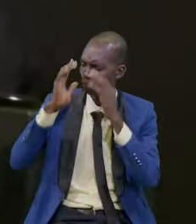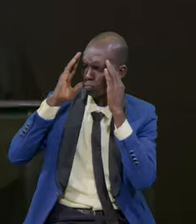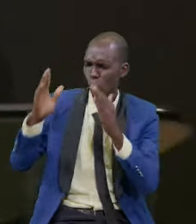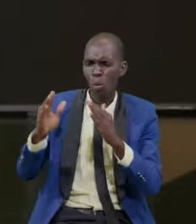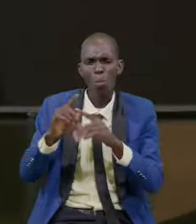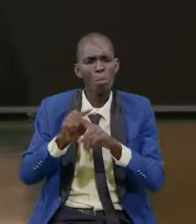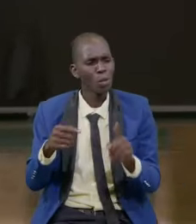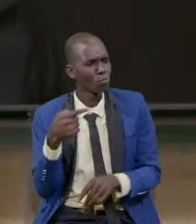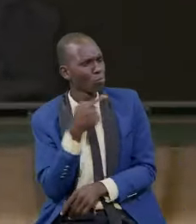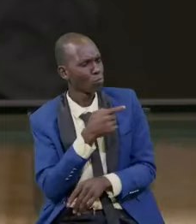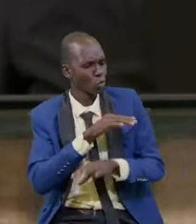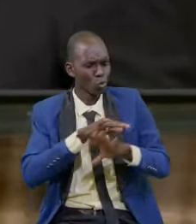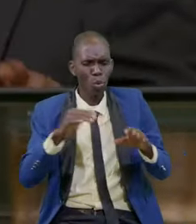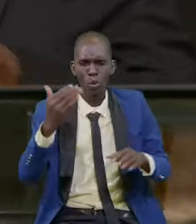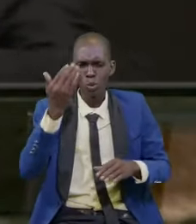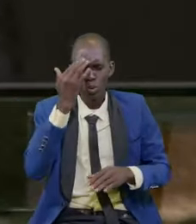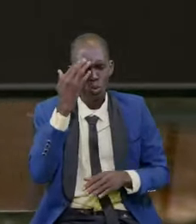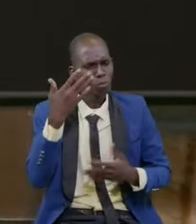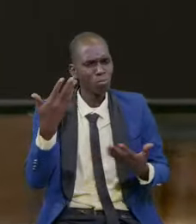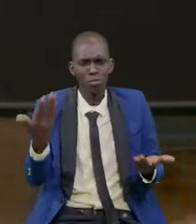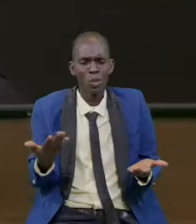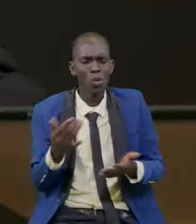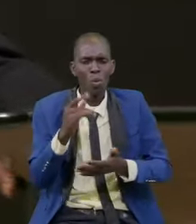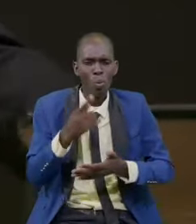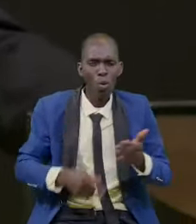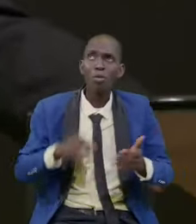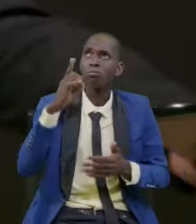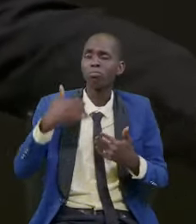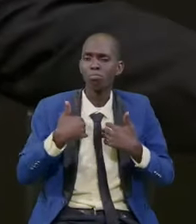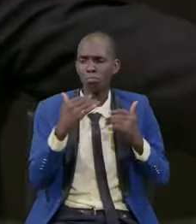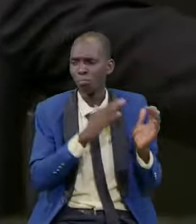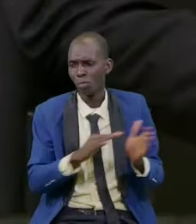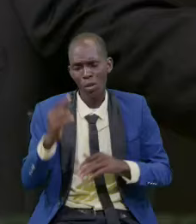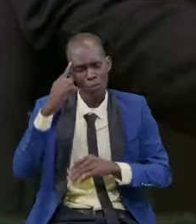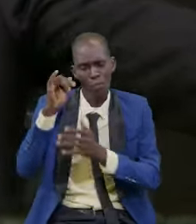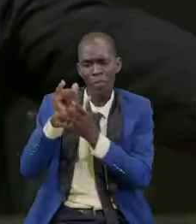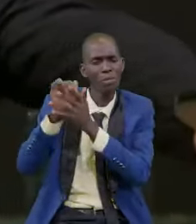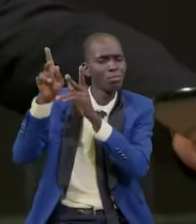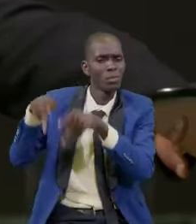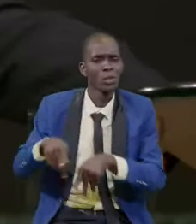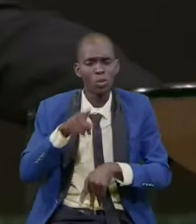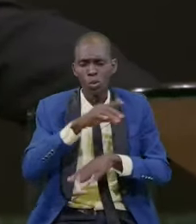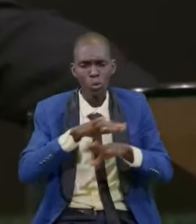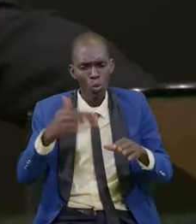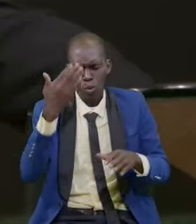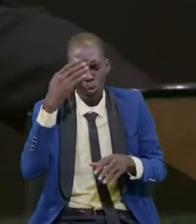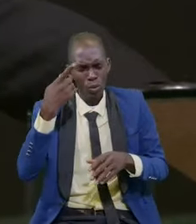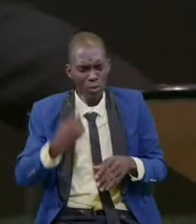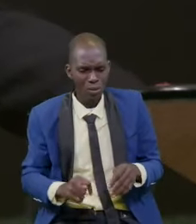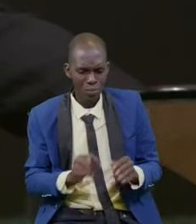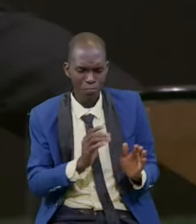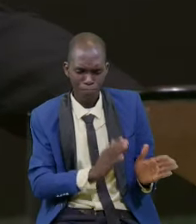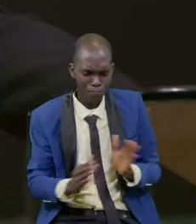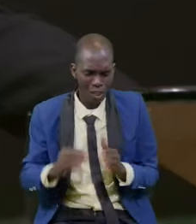does not know the internal working in the life of a man, internal working in